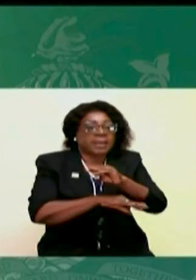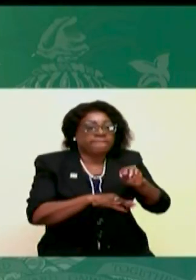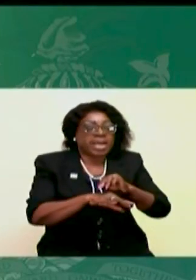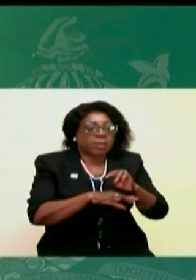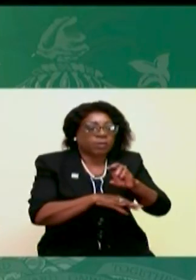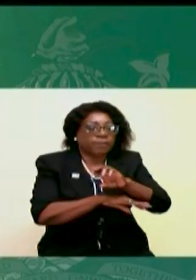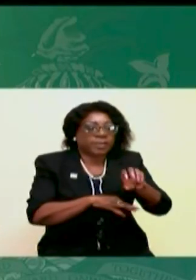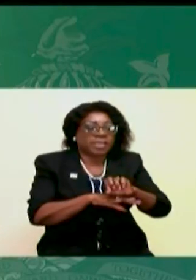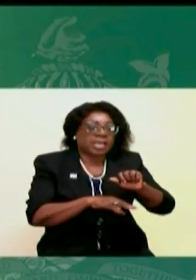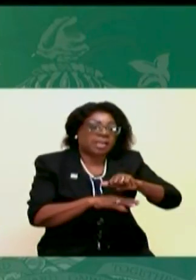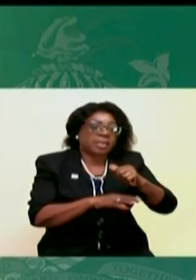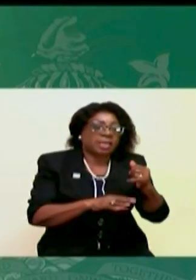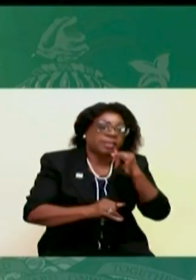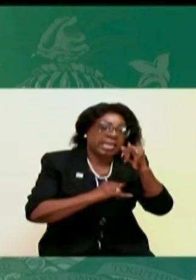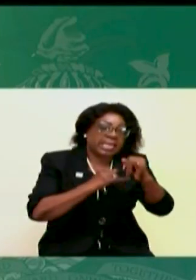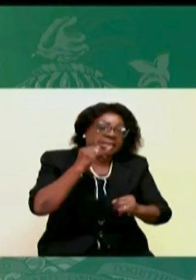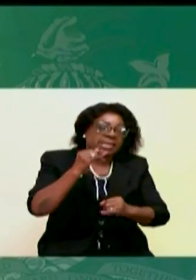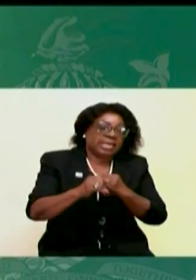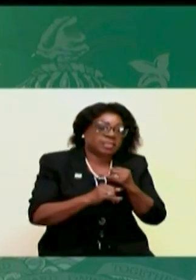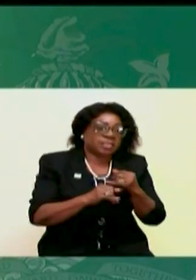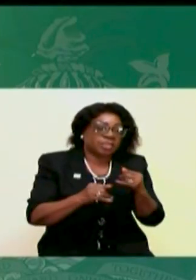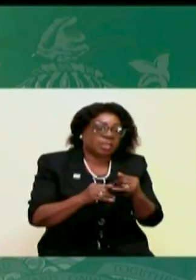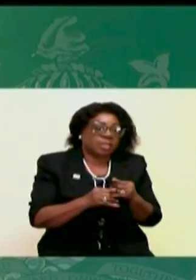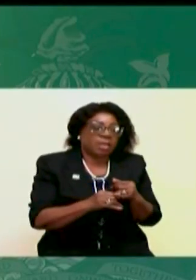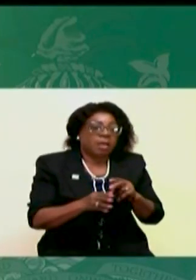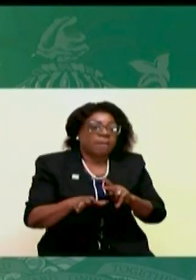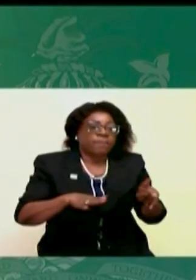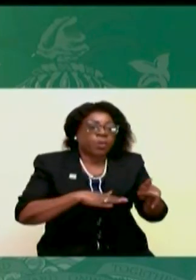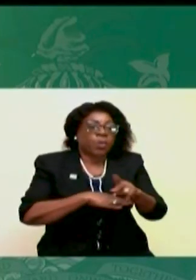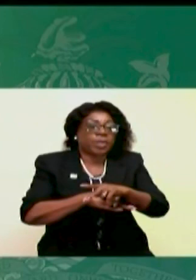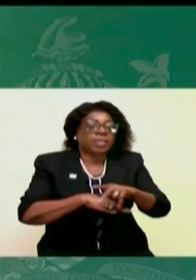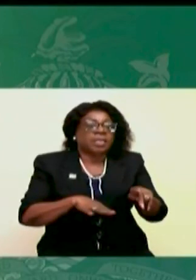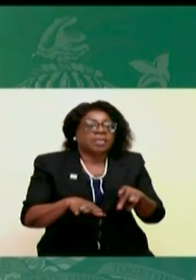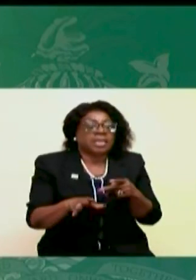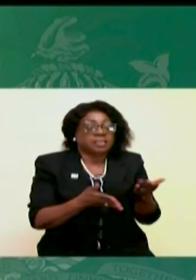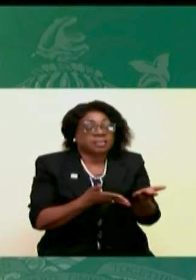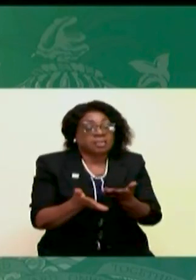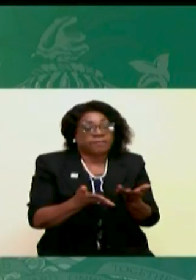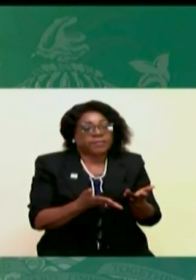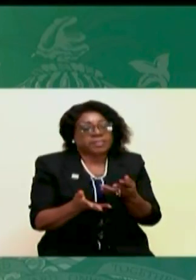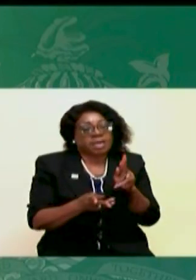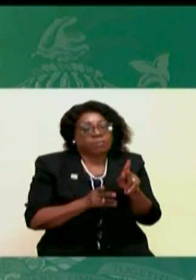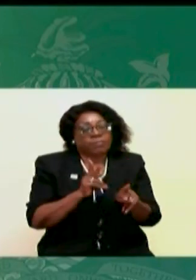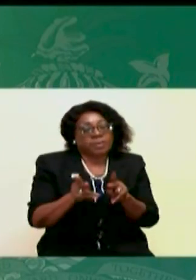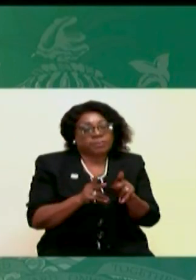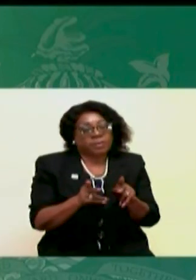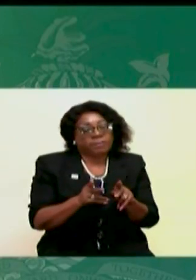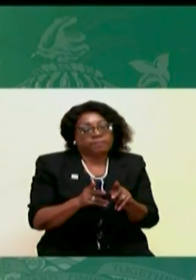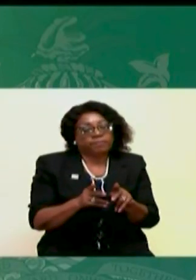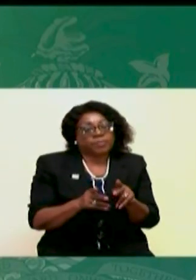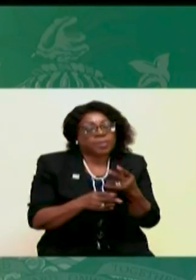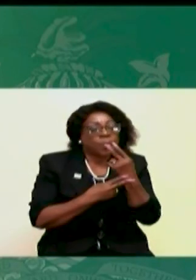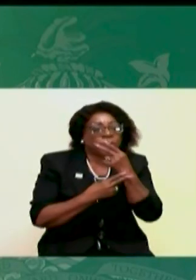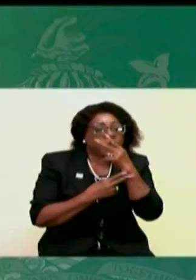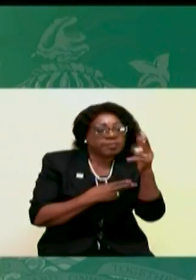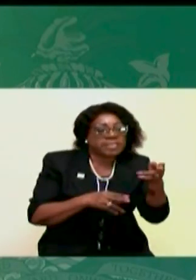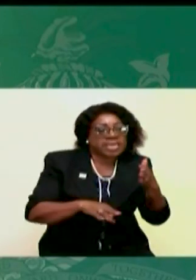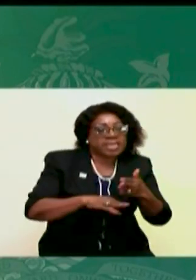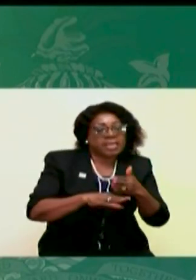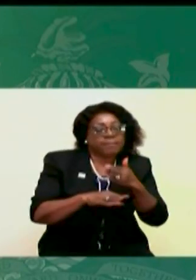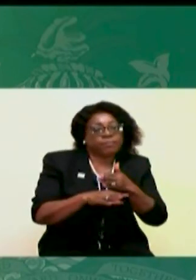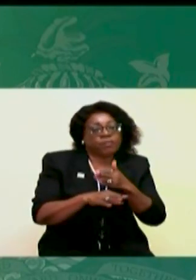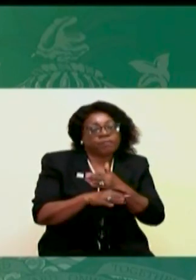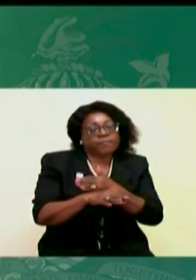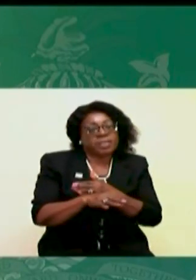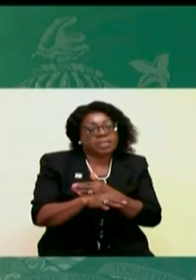another international port that services our residents and tourists alike. We have seen upgrades in